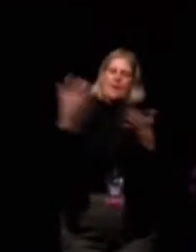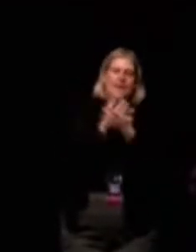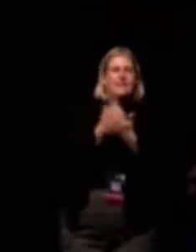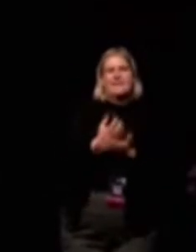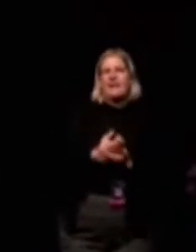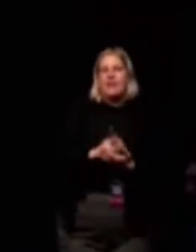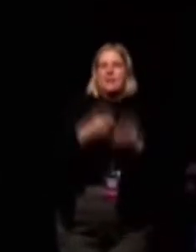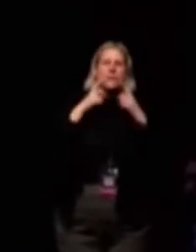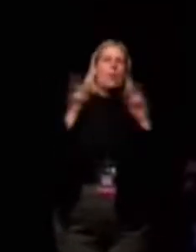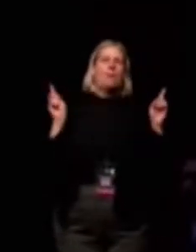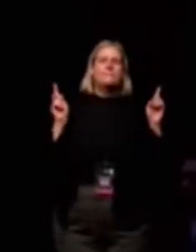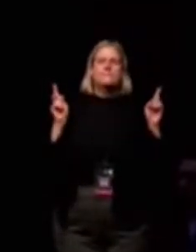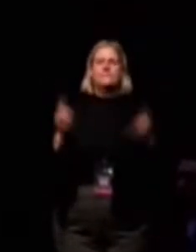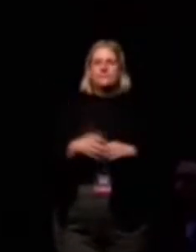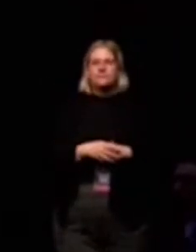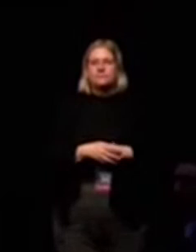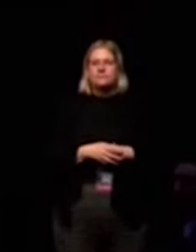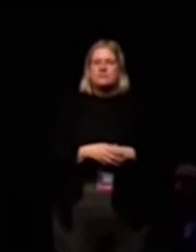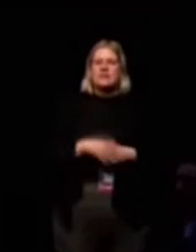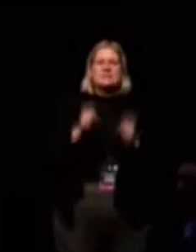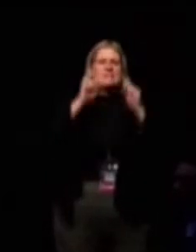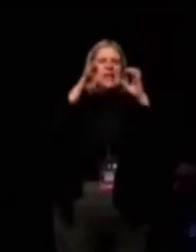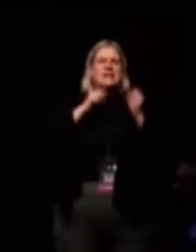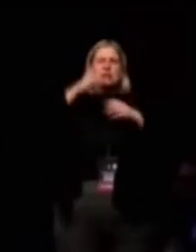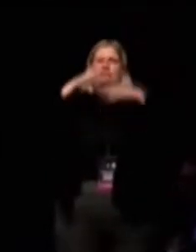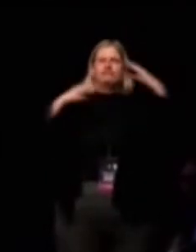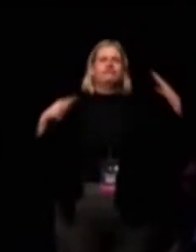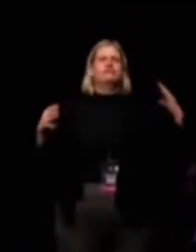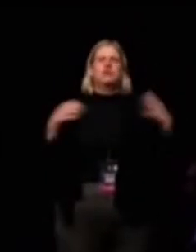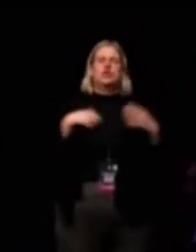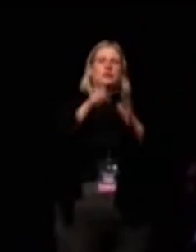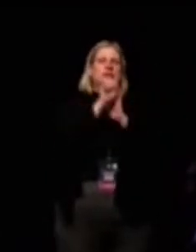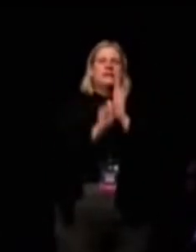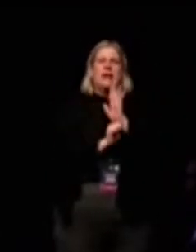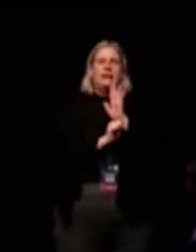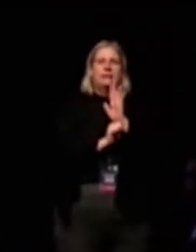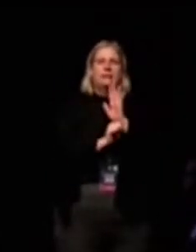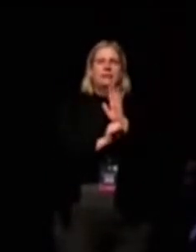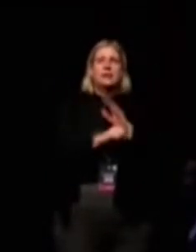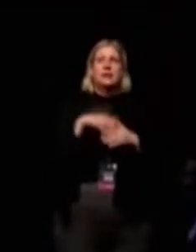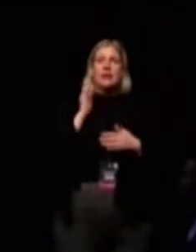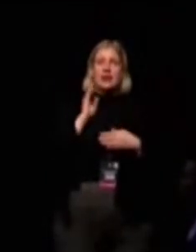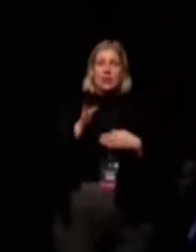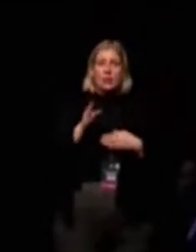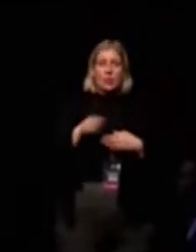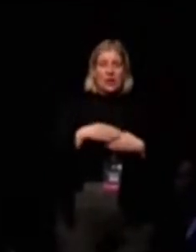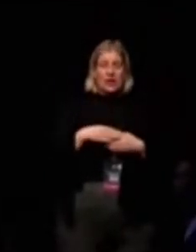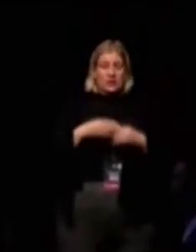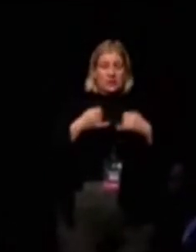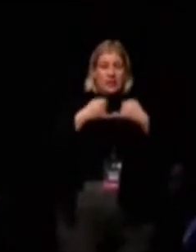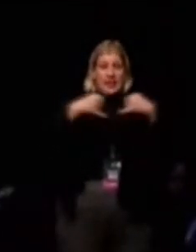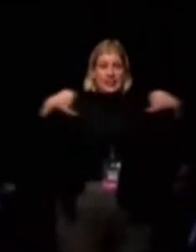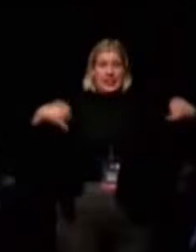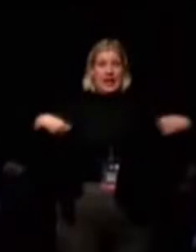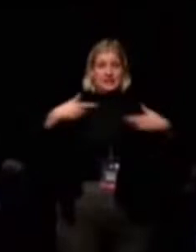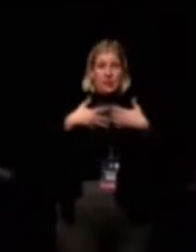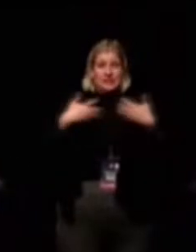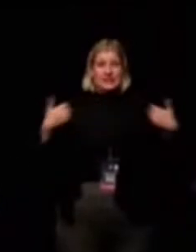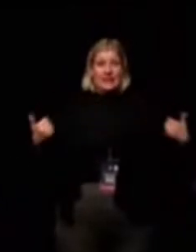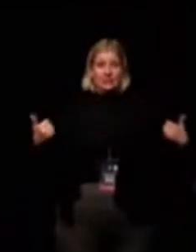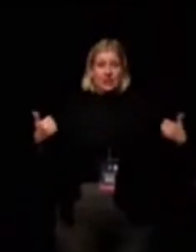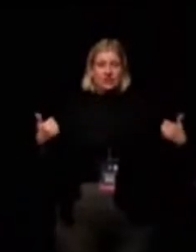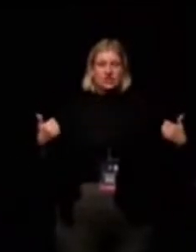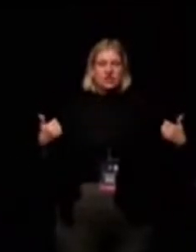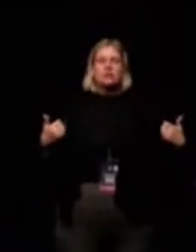of this incredibly diverse and beautiful, beautiful state. And we'll draw the lines of separation between